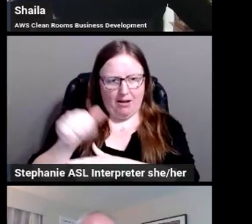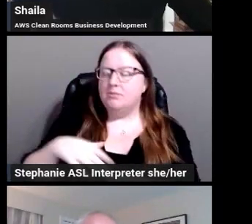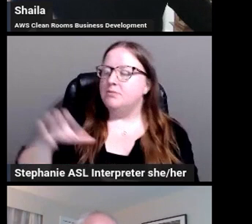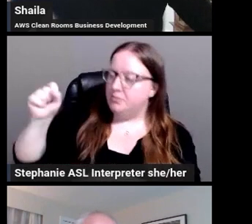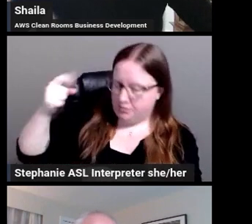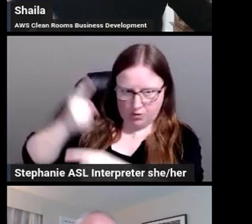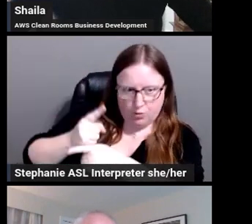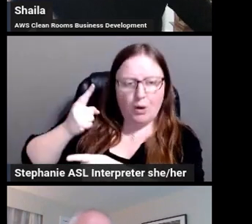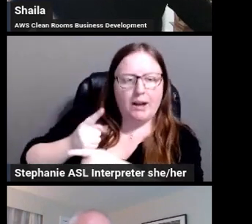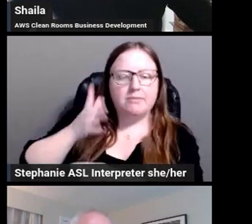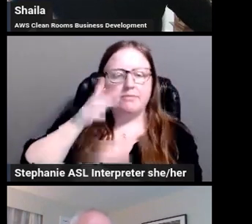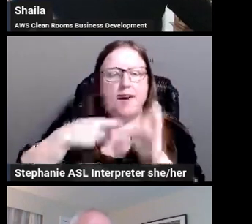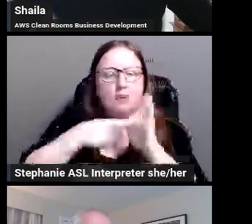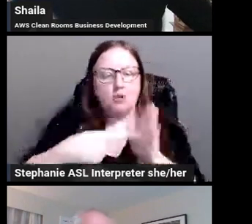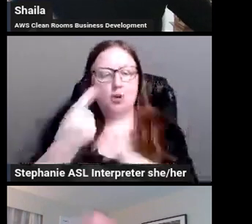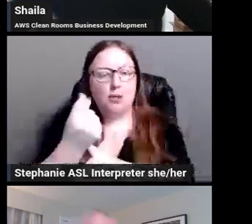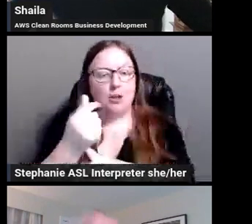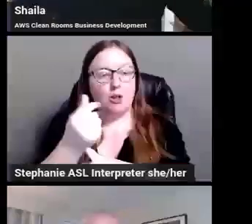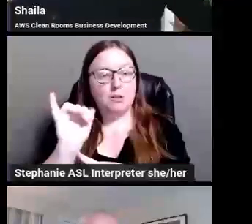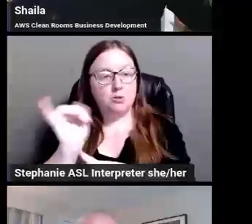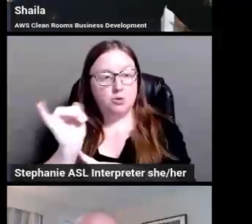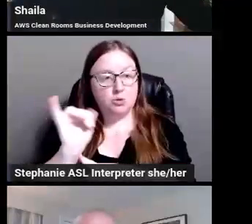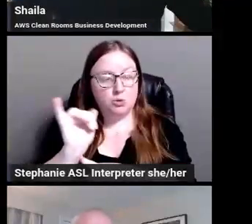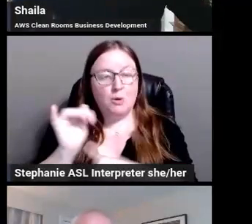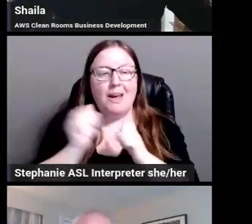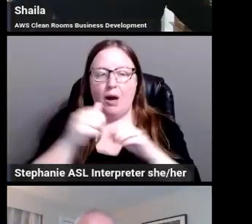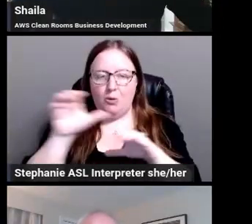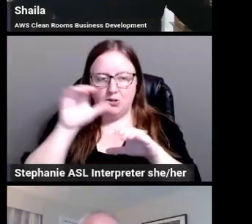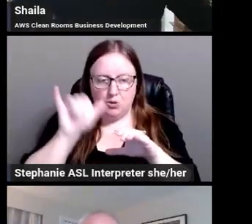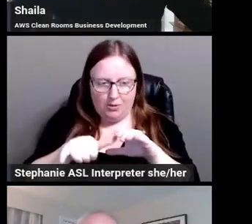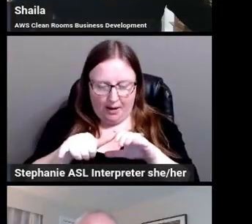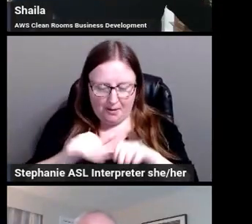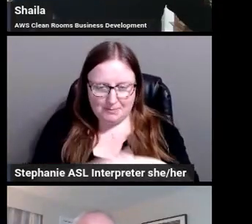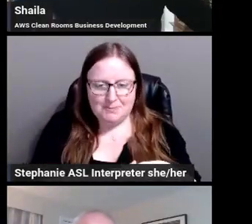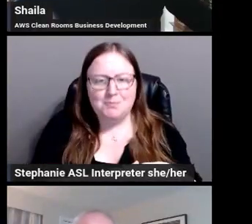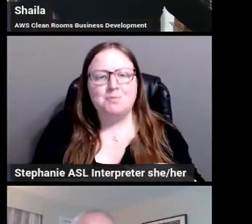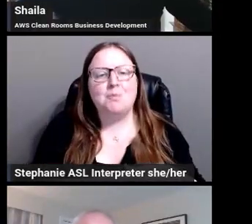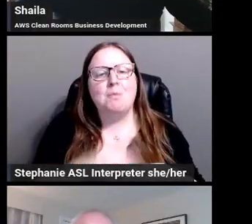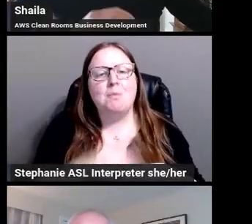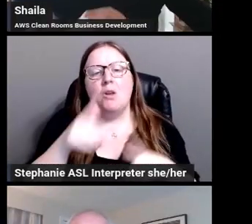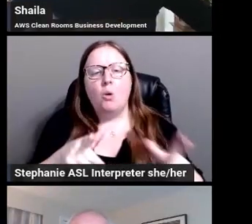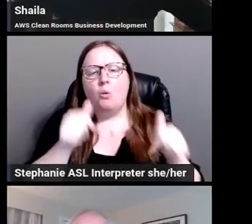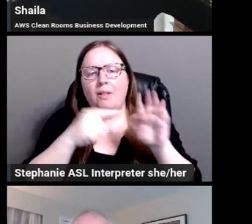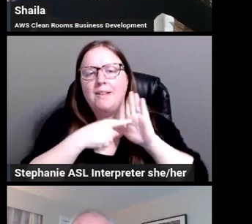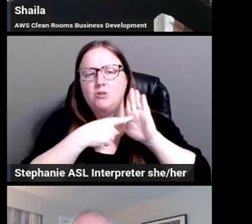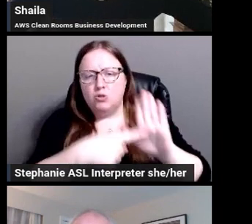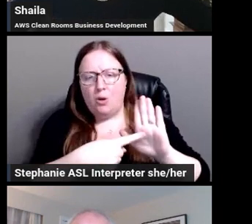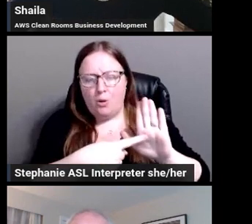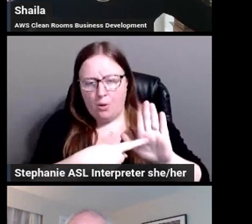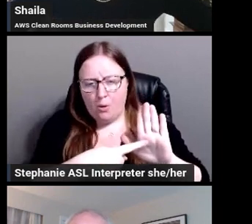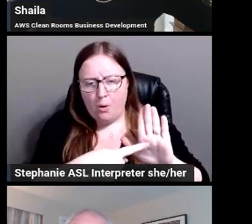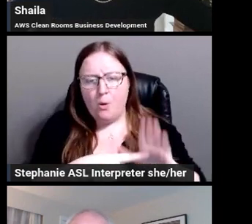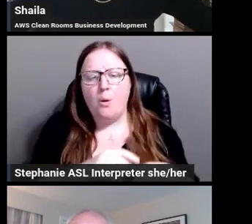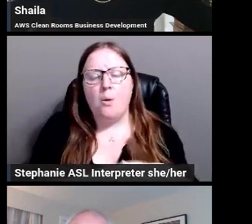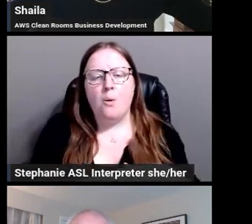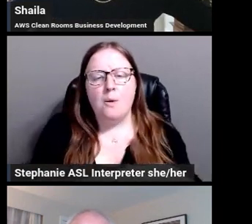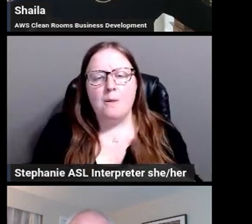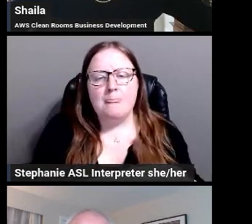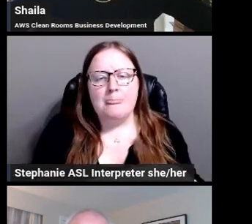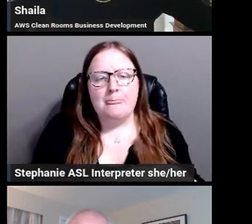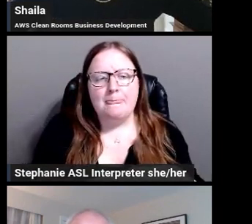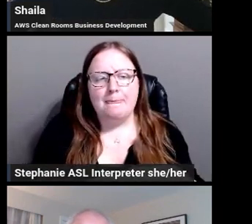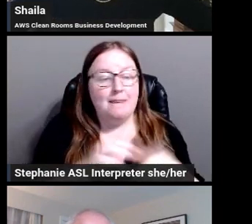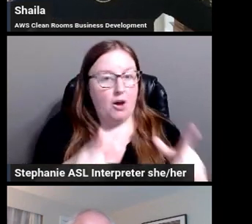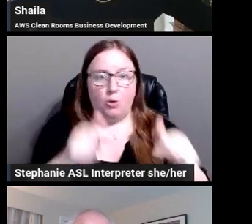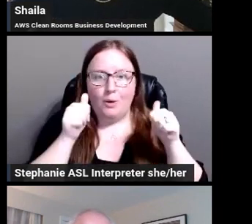that, and I'll show you in a bit how that's done, Steve. So let me quickly just show you how quickly you